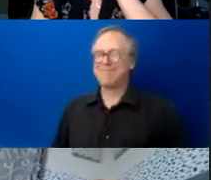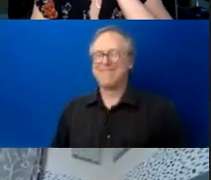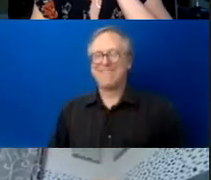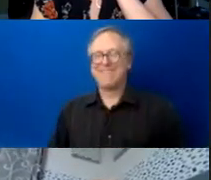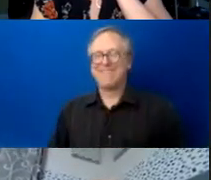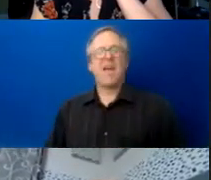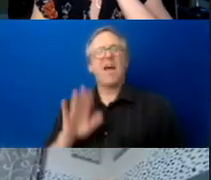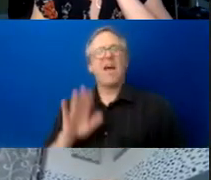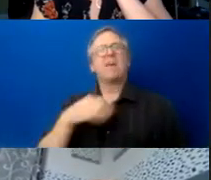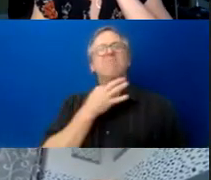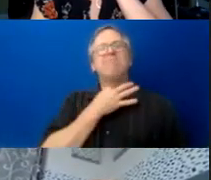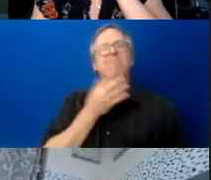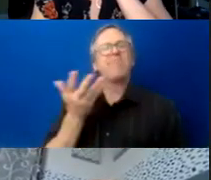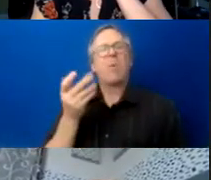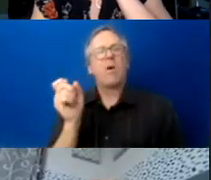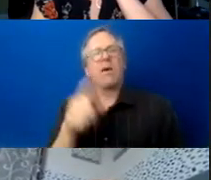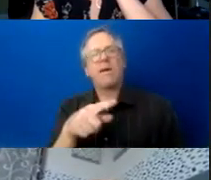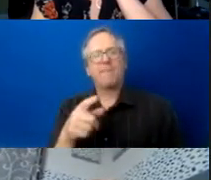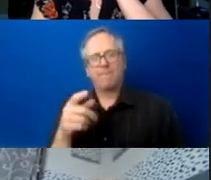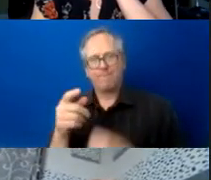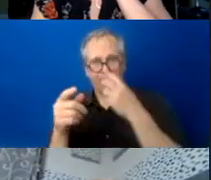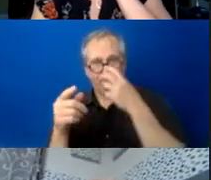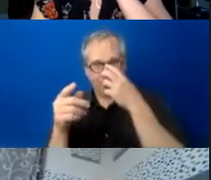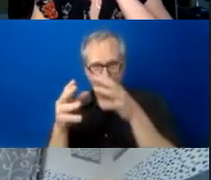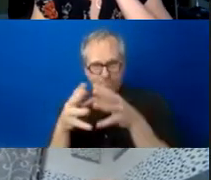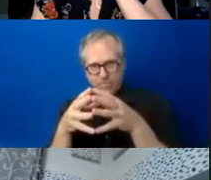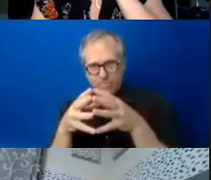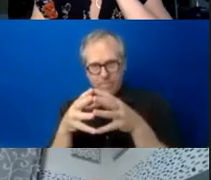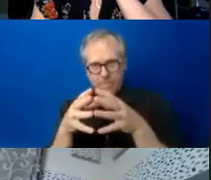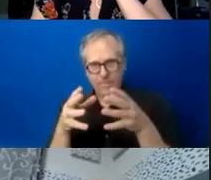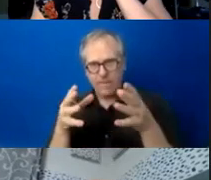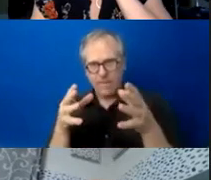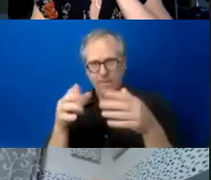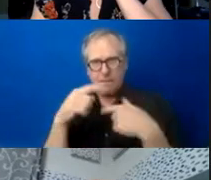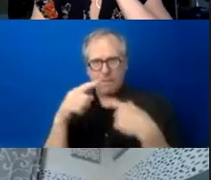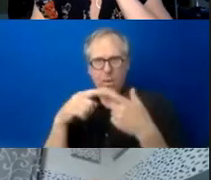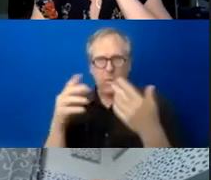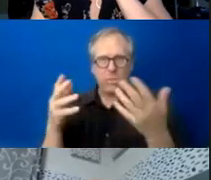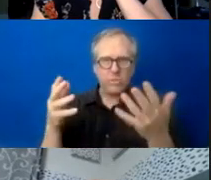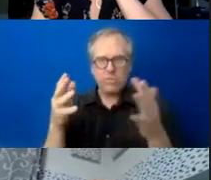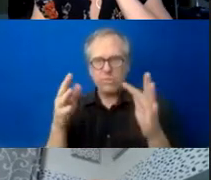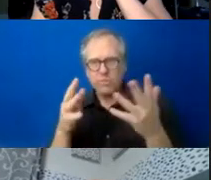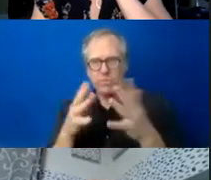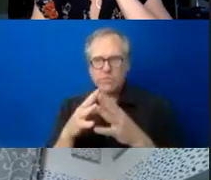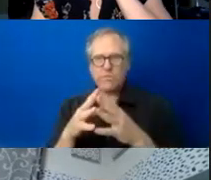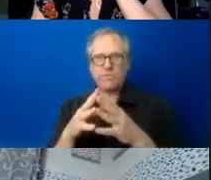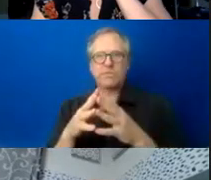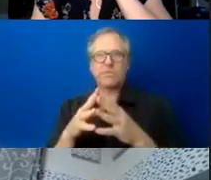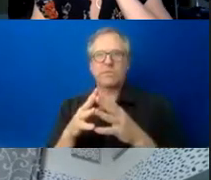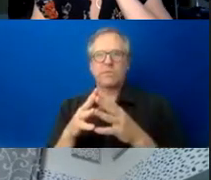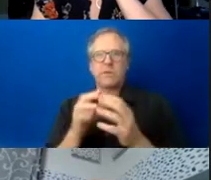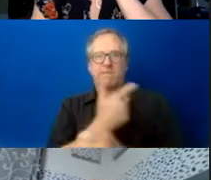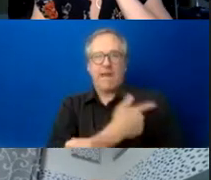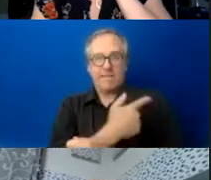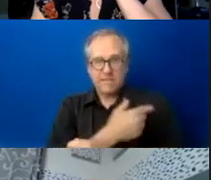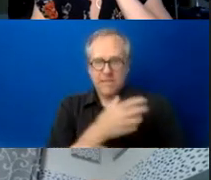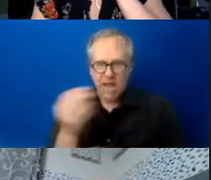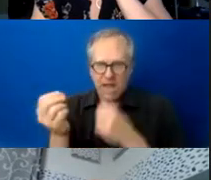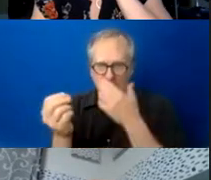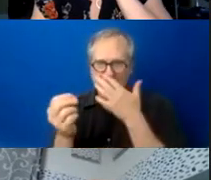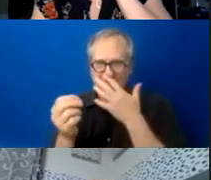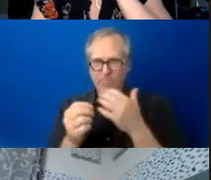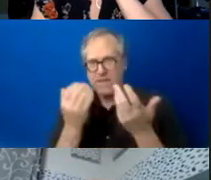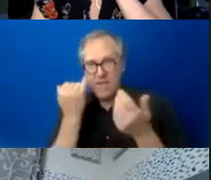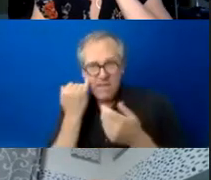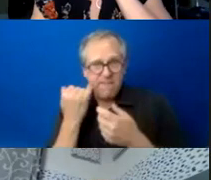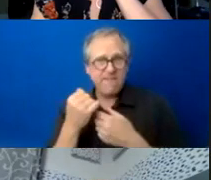I wanted to sort of ask about the vaccine, and if your